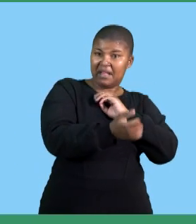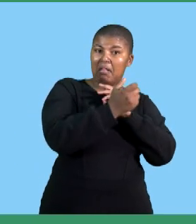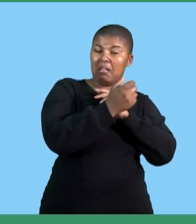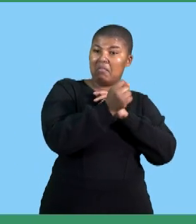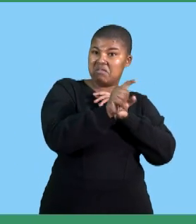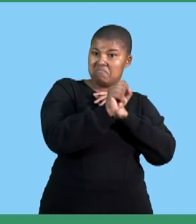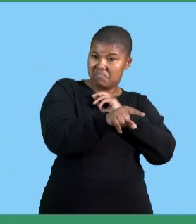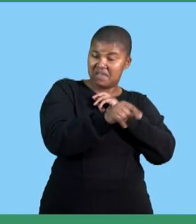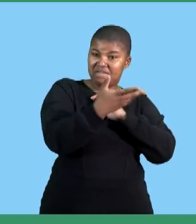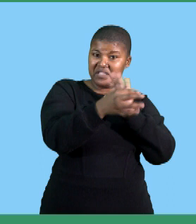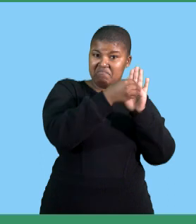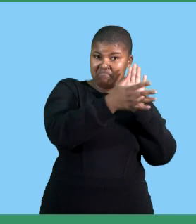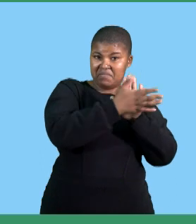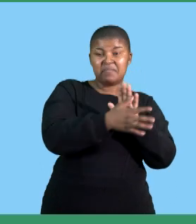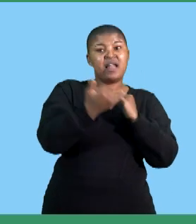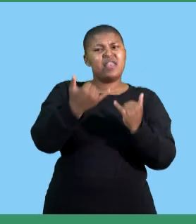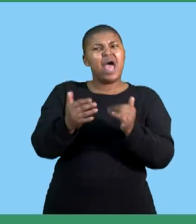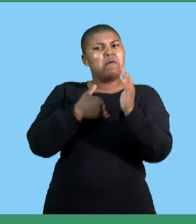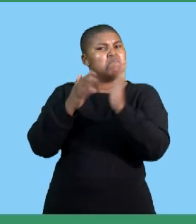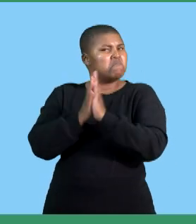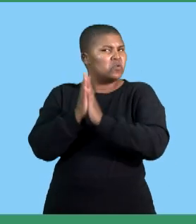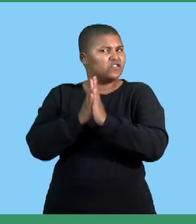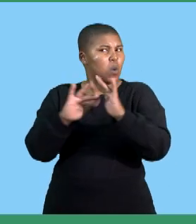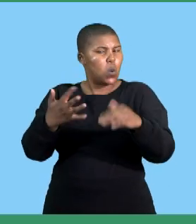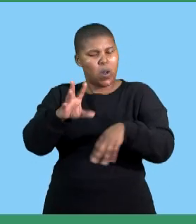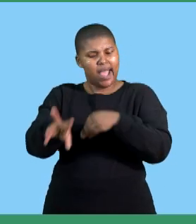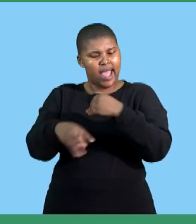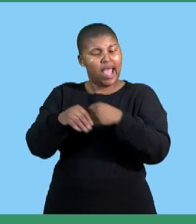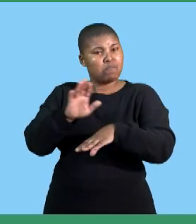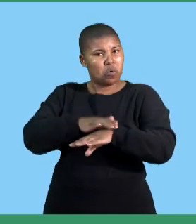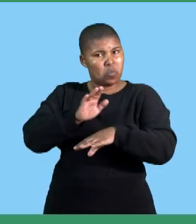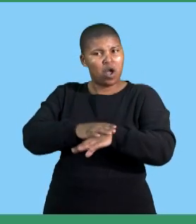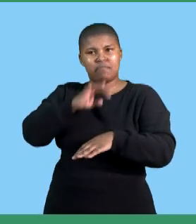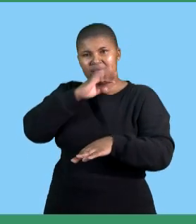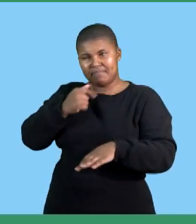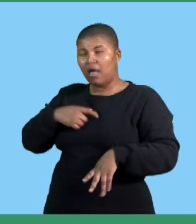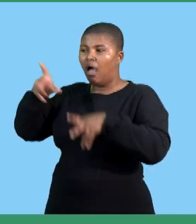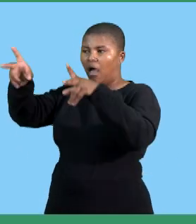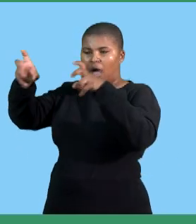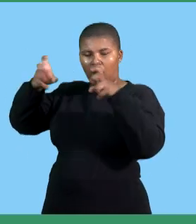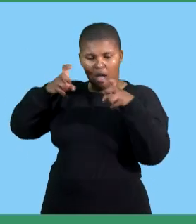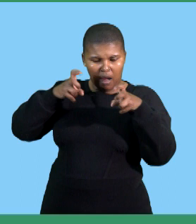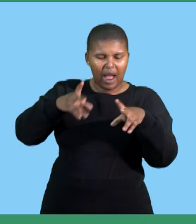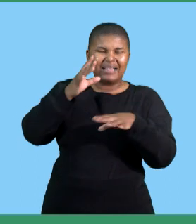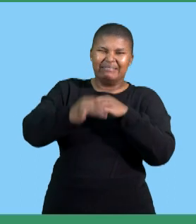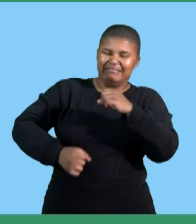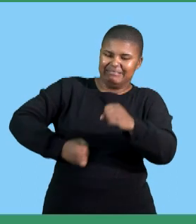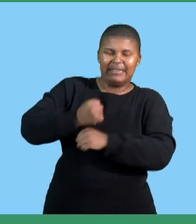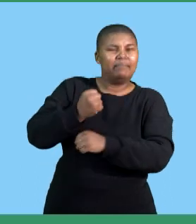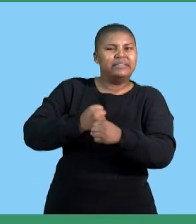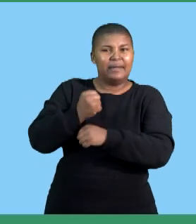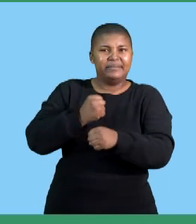to motivate. So as you can see, I have taken the statement as it is and I have written it as